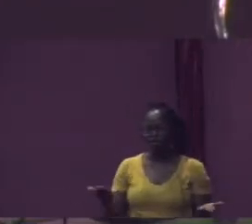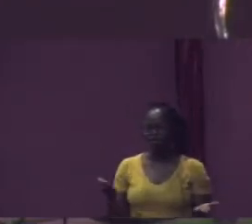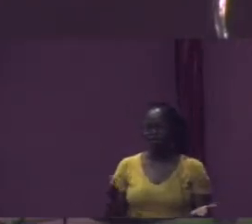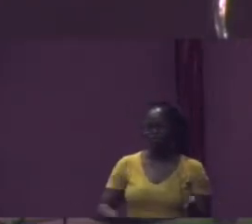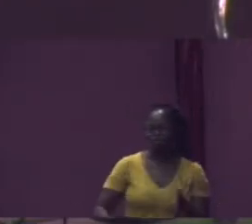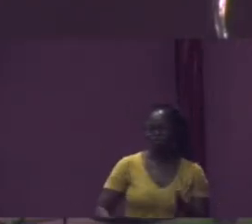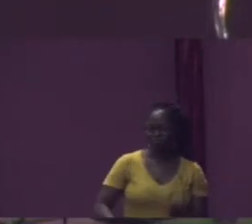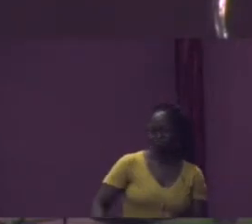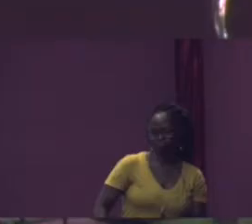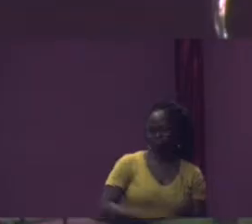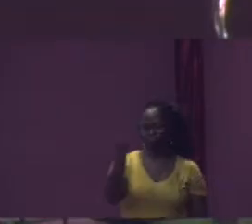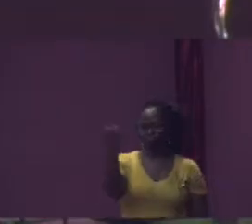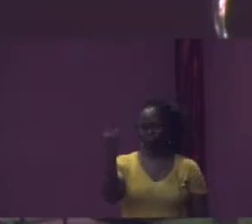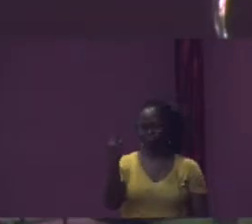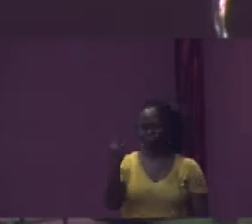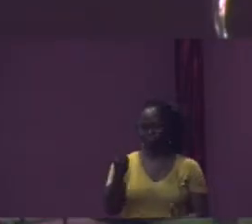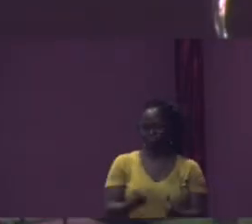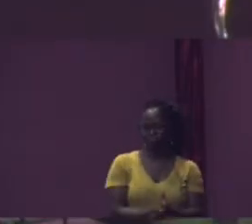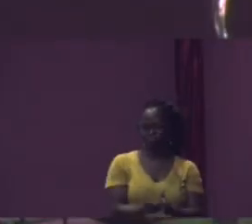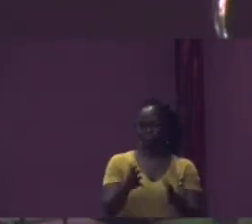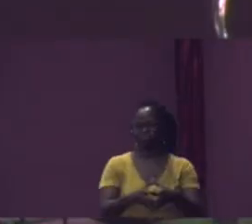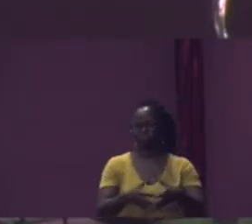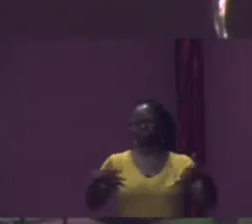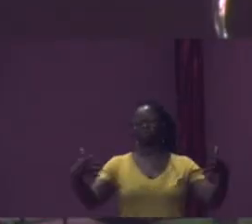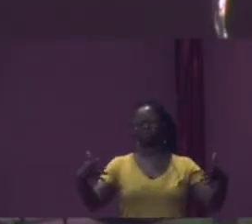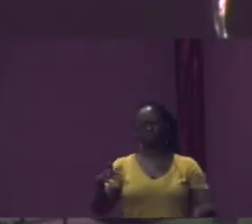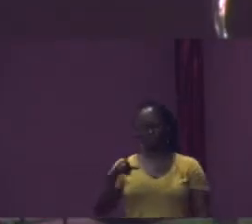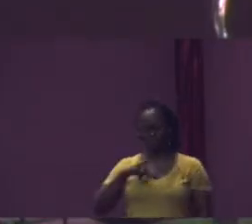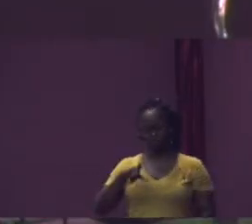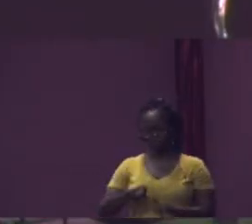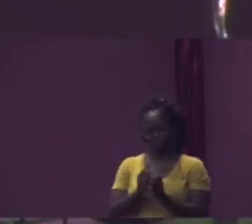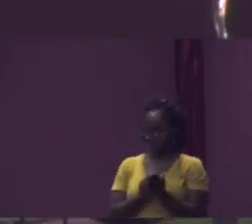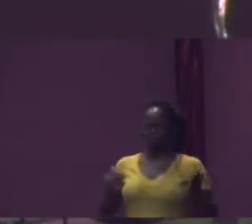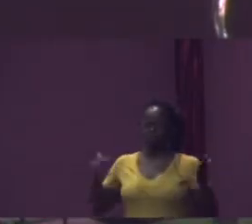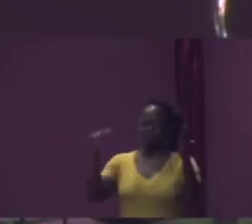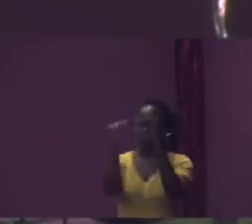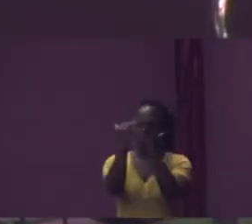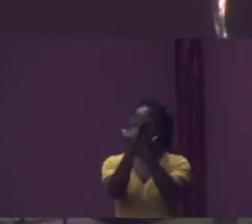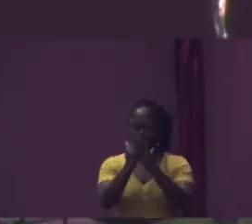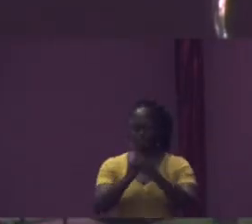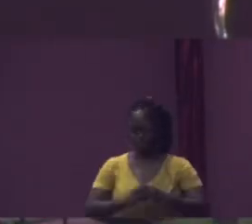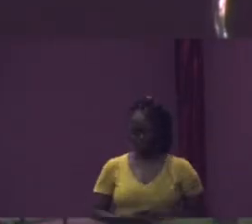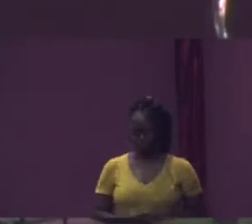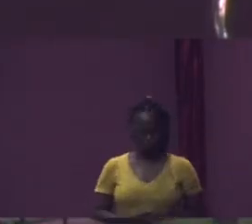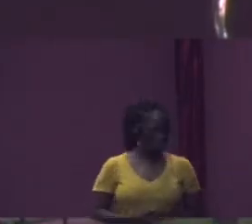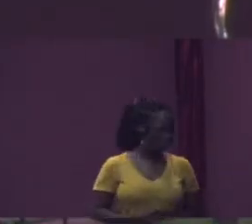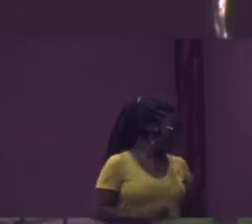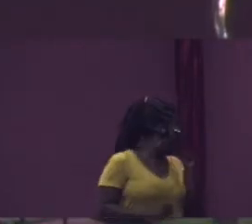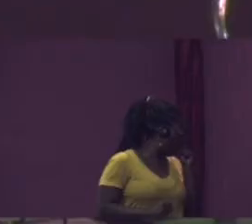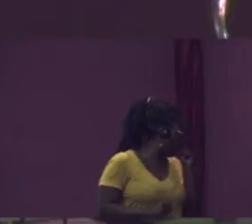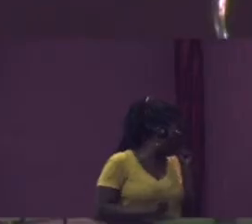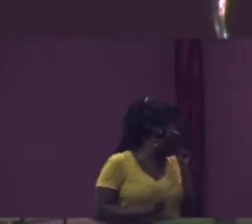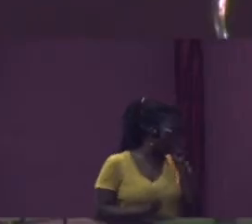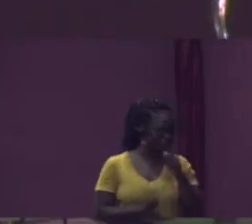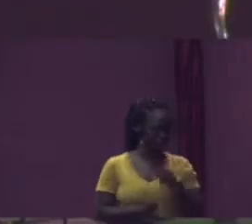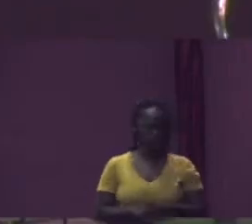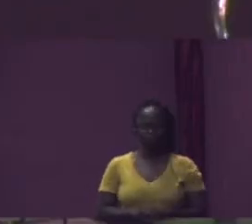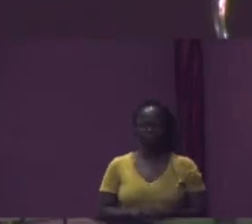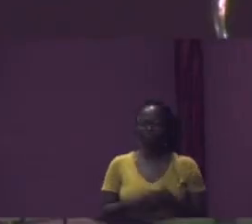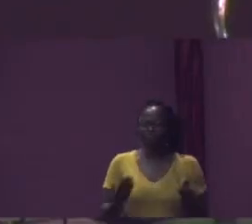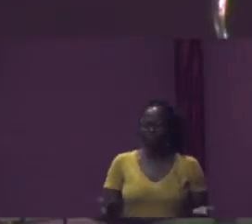costs of malpractice insurance simultaneously crushed obstetricians and even forced many out of